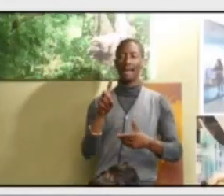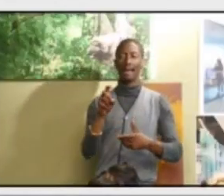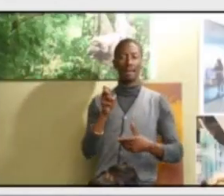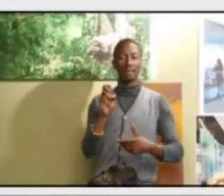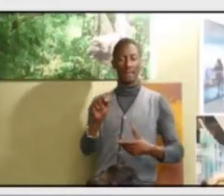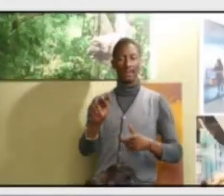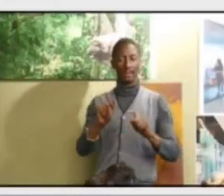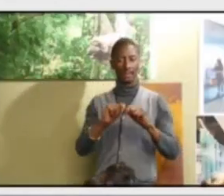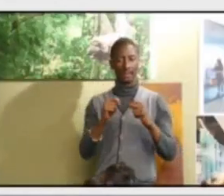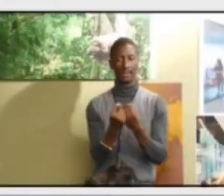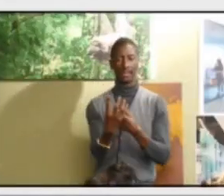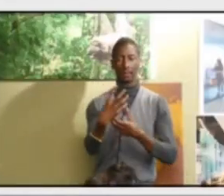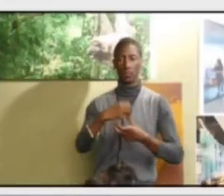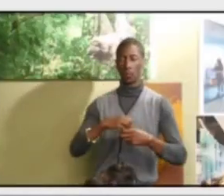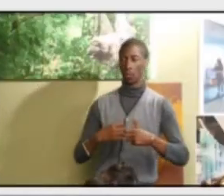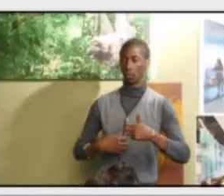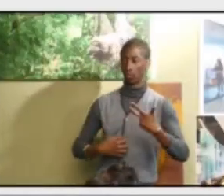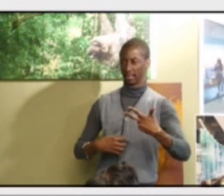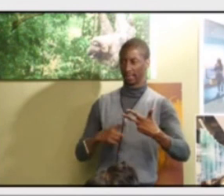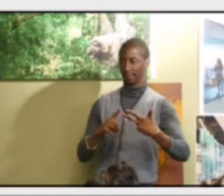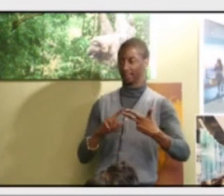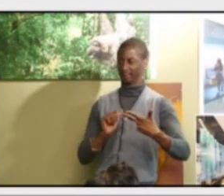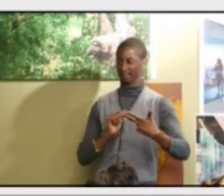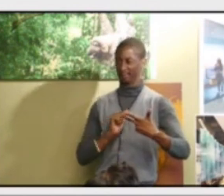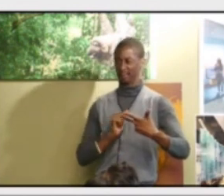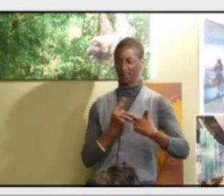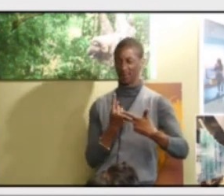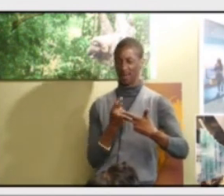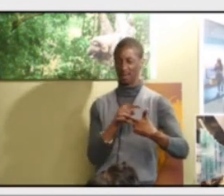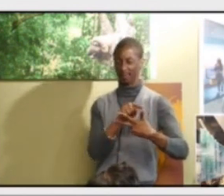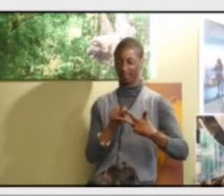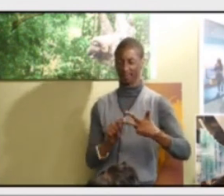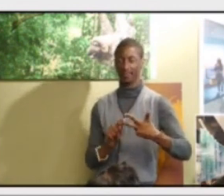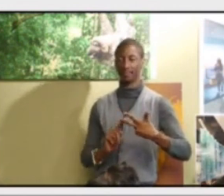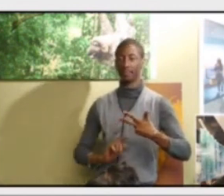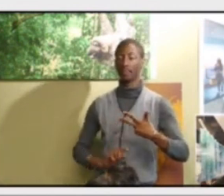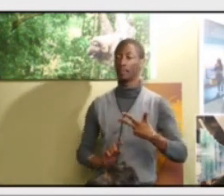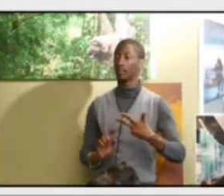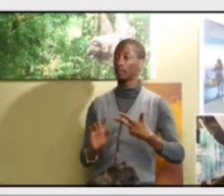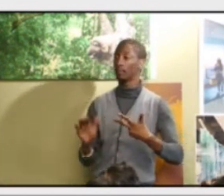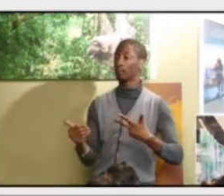three, myself being one of them. We have